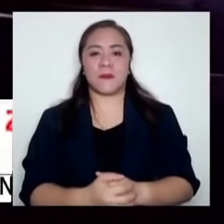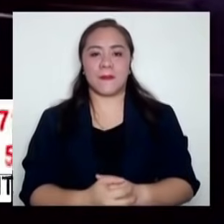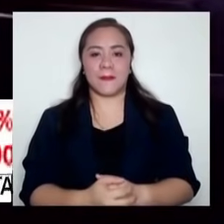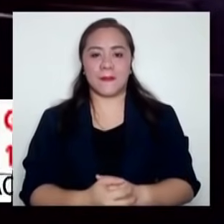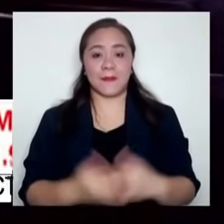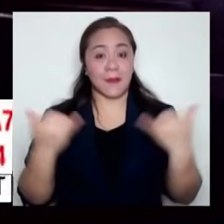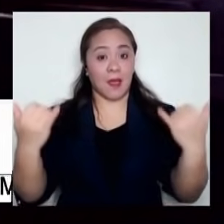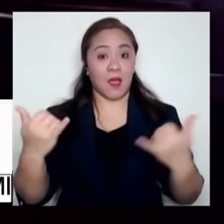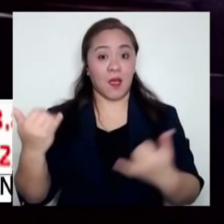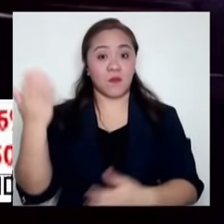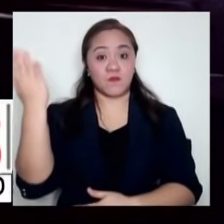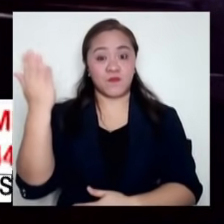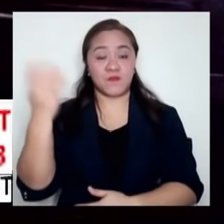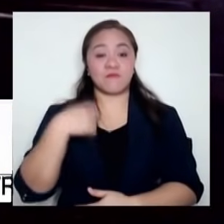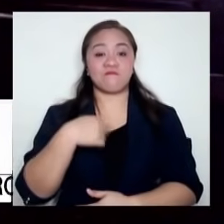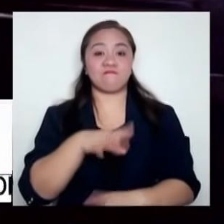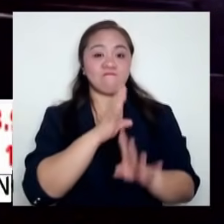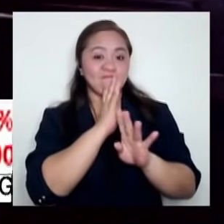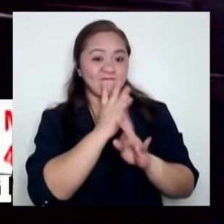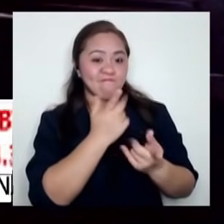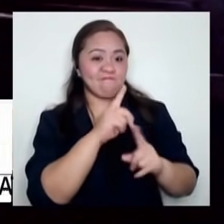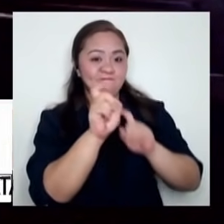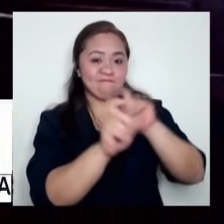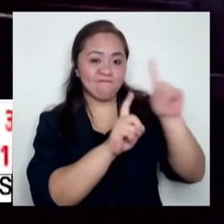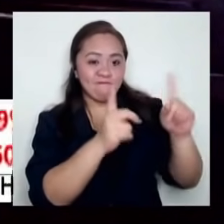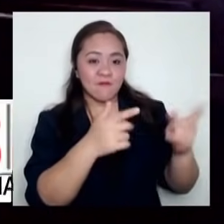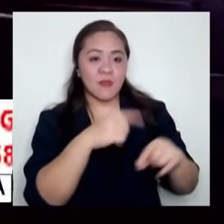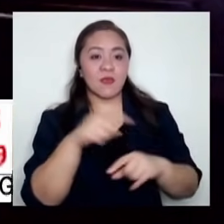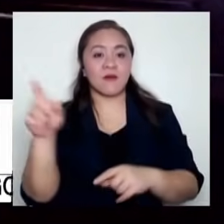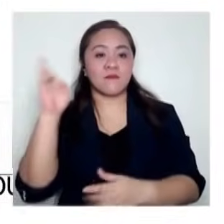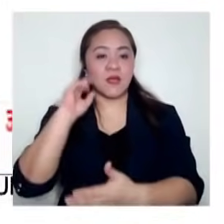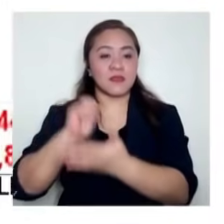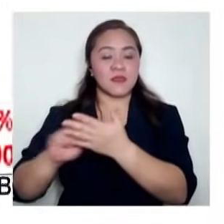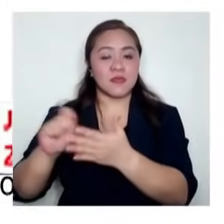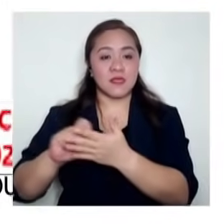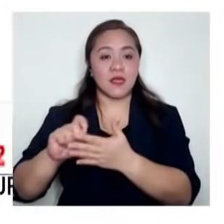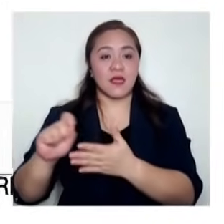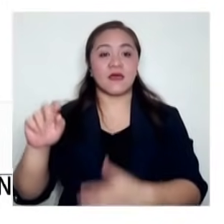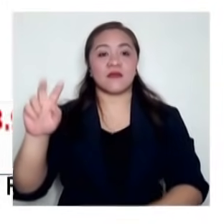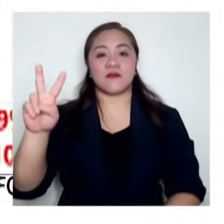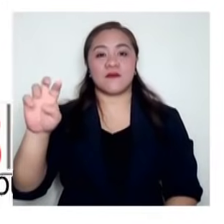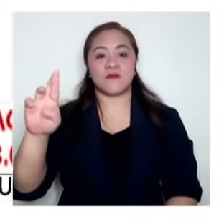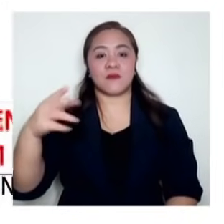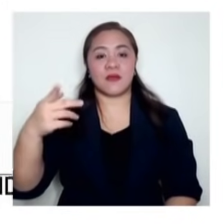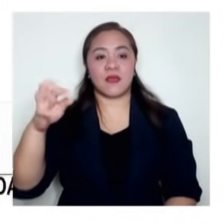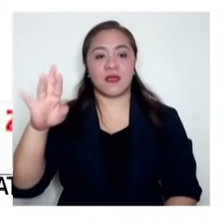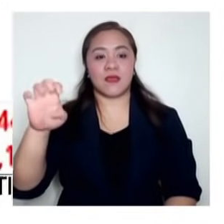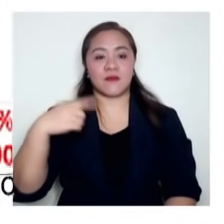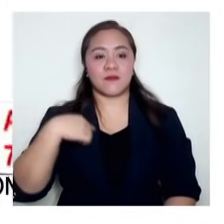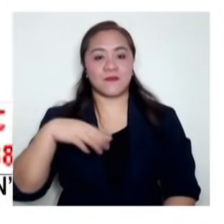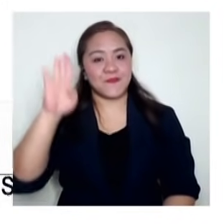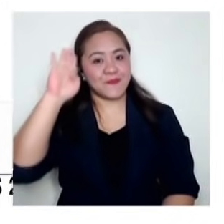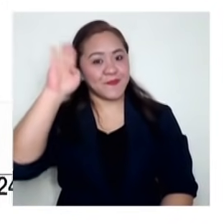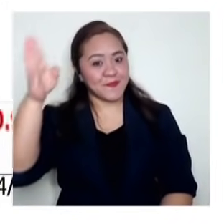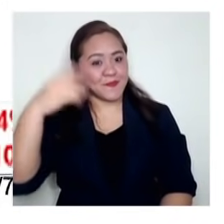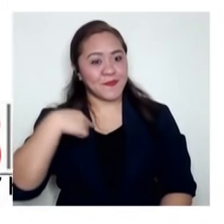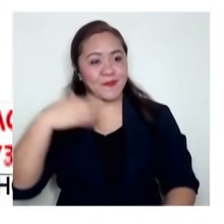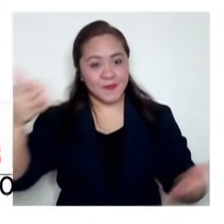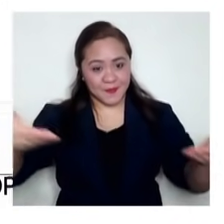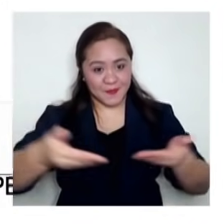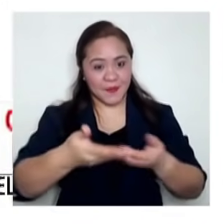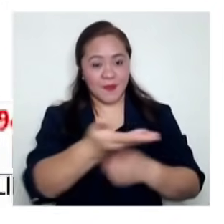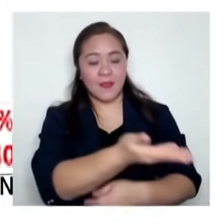And we're now going to talk to Health Undersecretary Maria Rosario Vergeire. Undersecretary, good afternoon to you. Thanks for joining us. Welcome to the